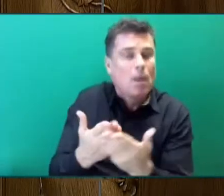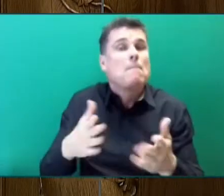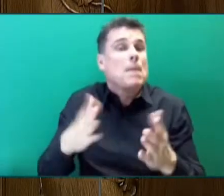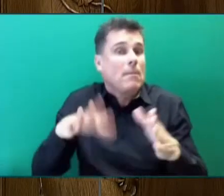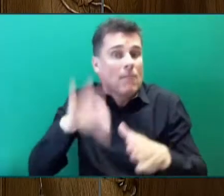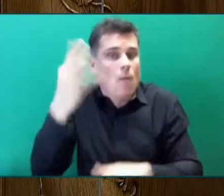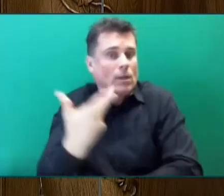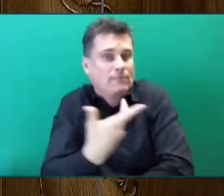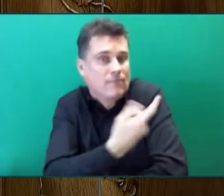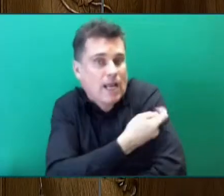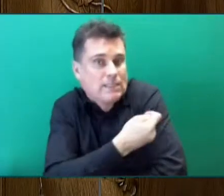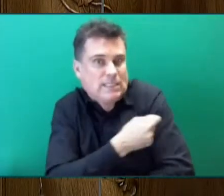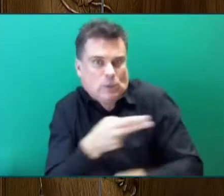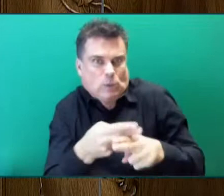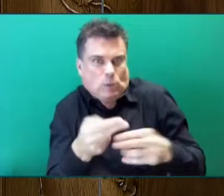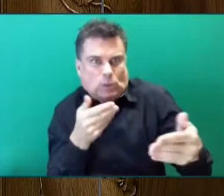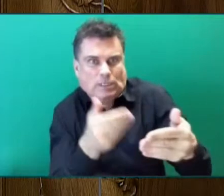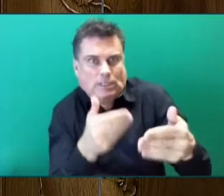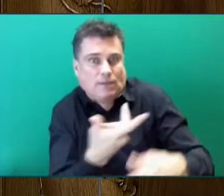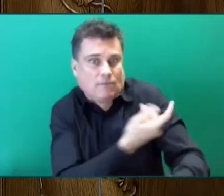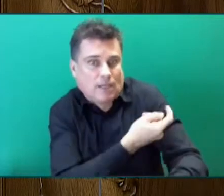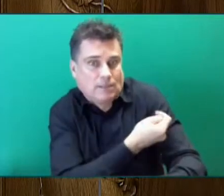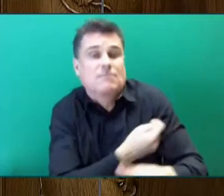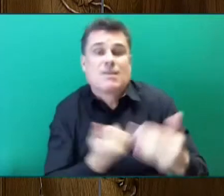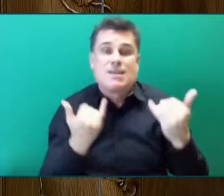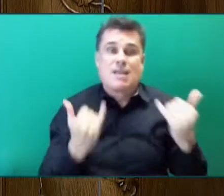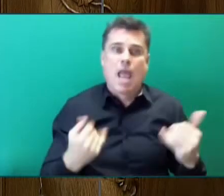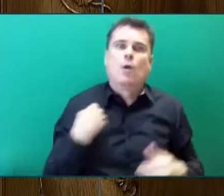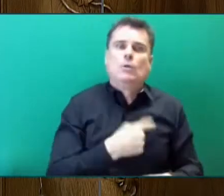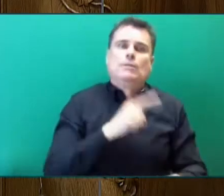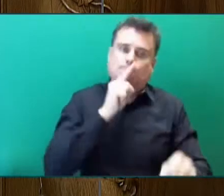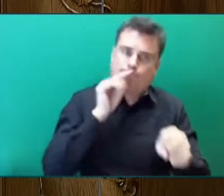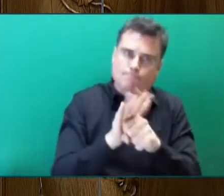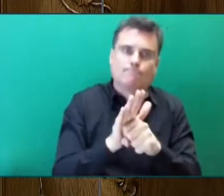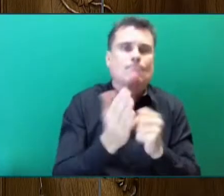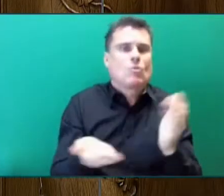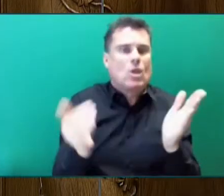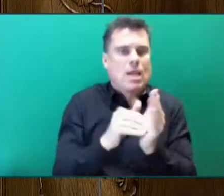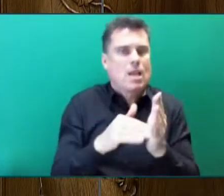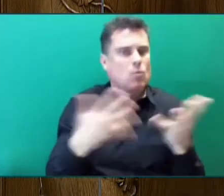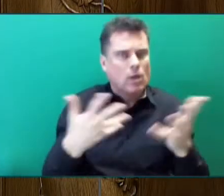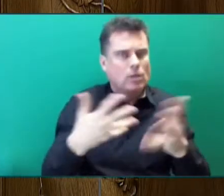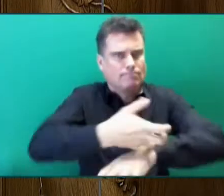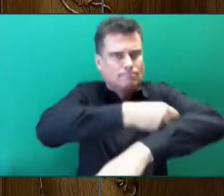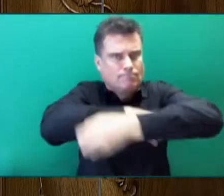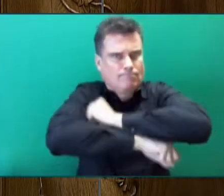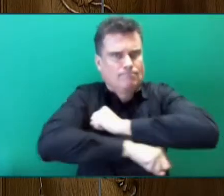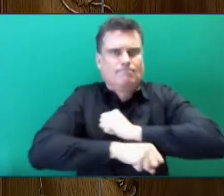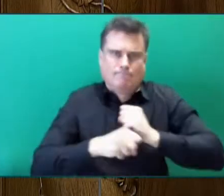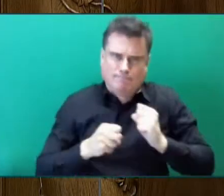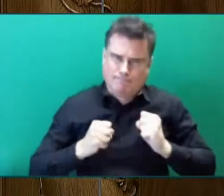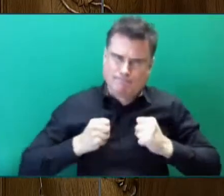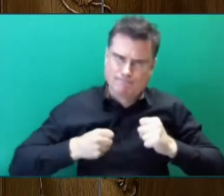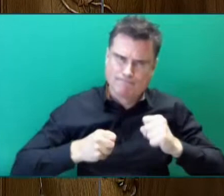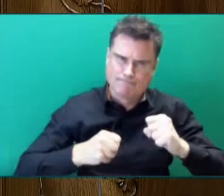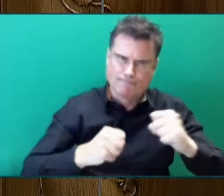and working together to make those days, those better days, a reality as quickly as possible for everyone.